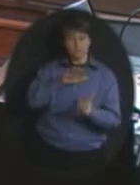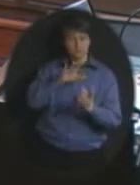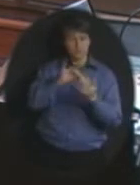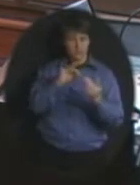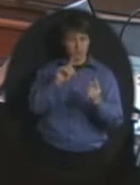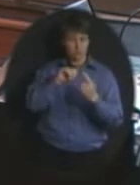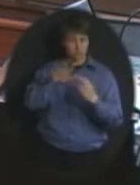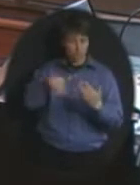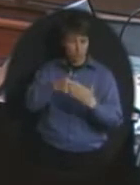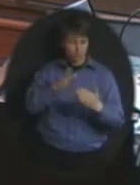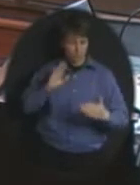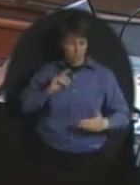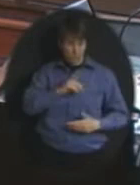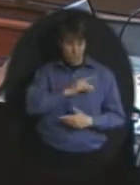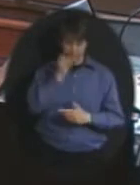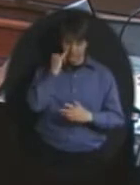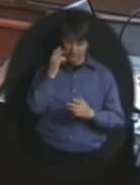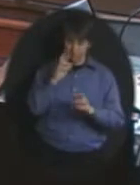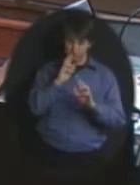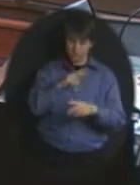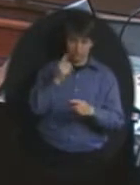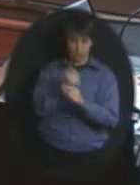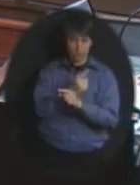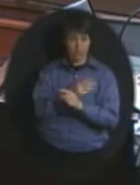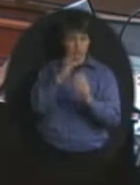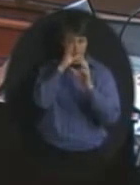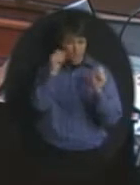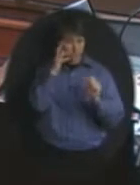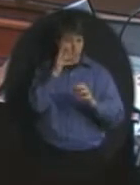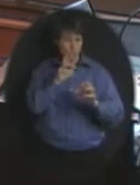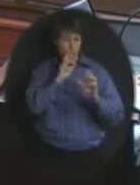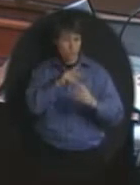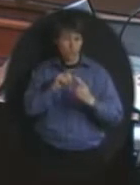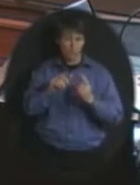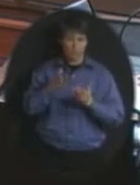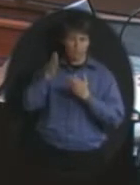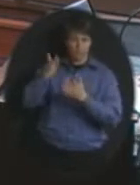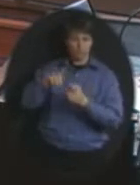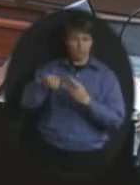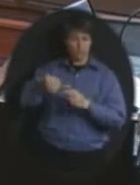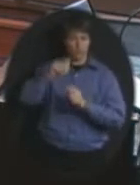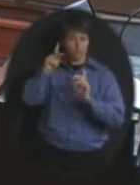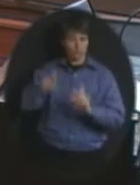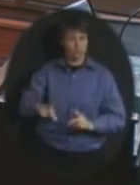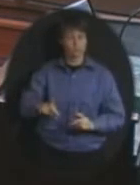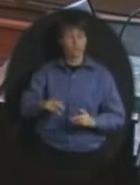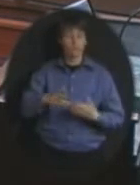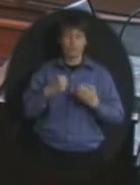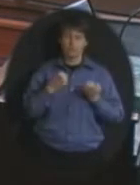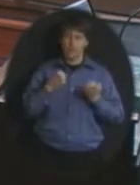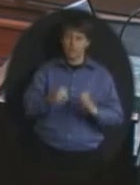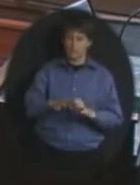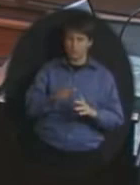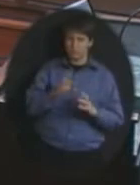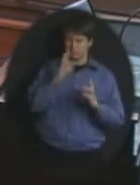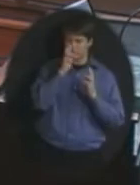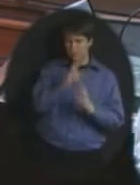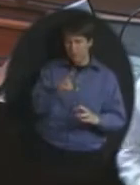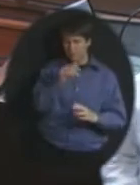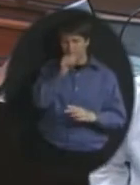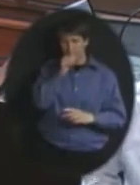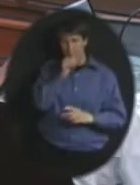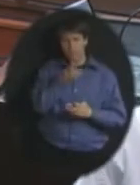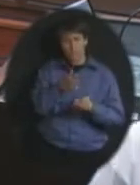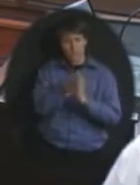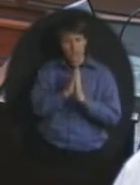If a response is appropriate, the president will respond or refer to another individual. In an effort to respect privacy, we ask that speakers